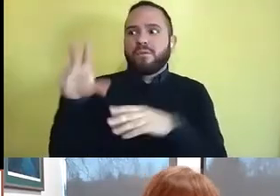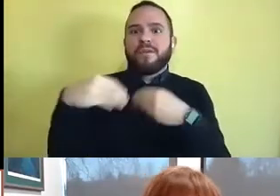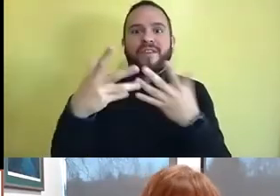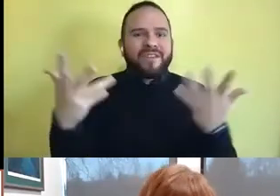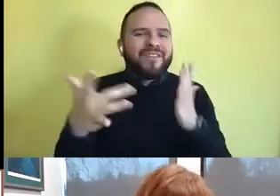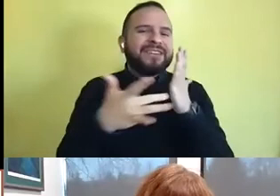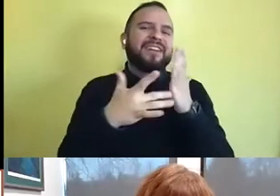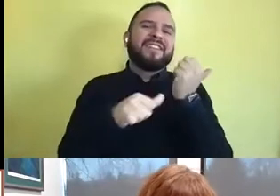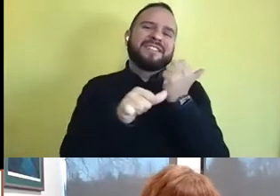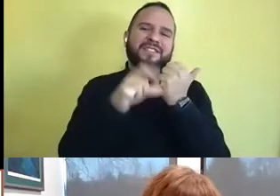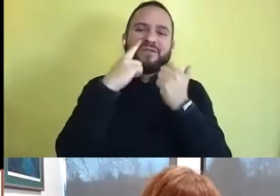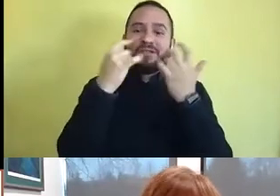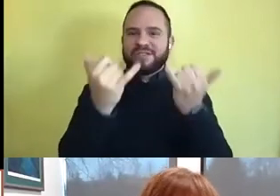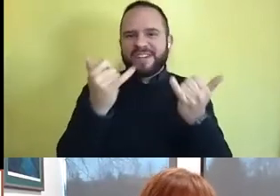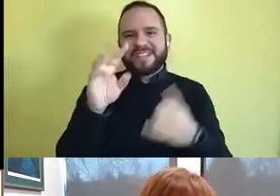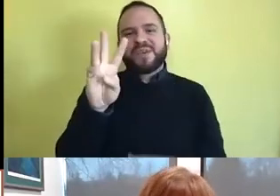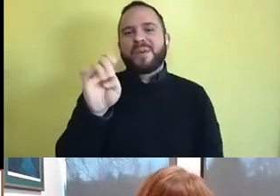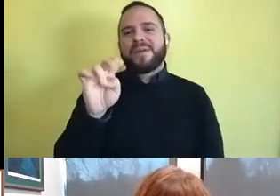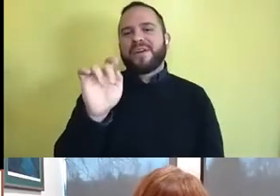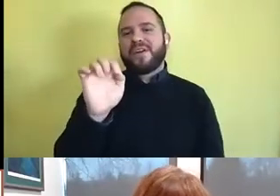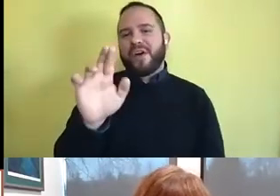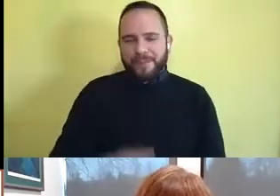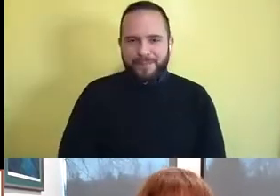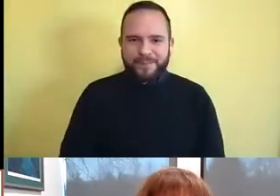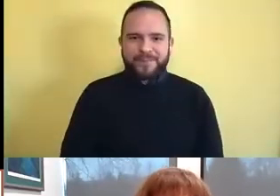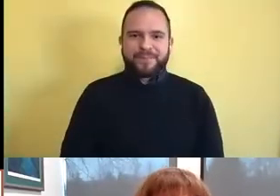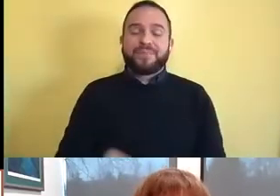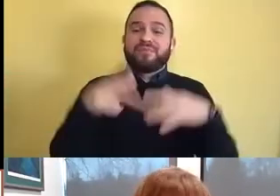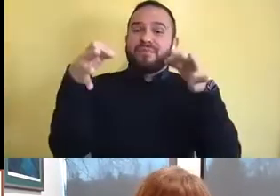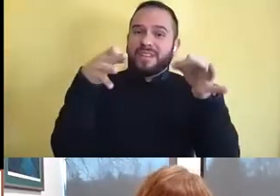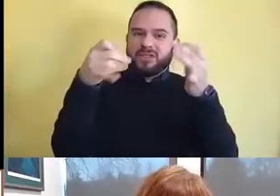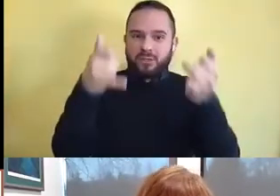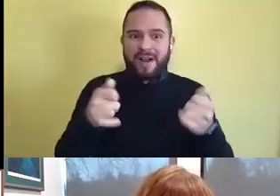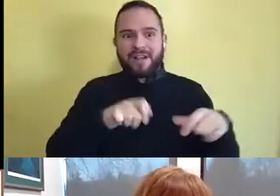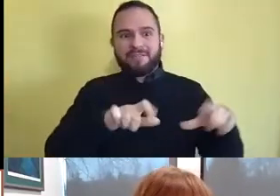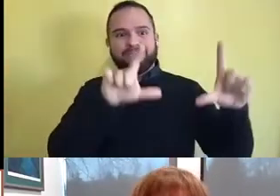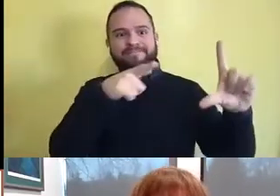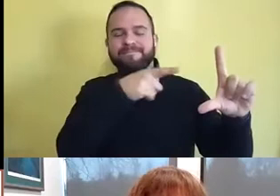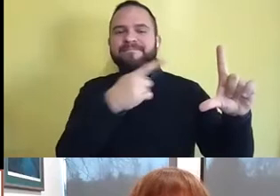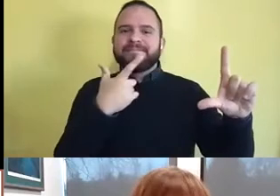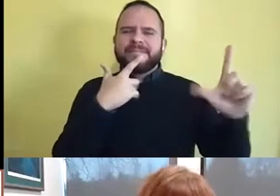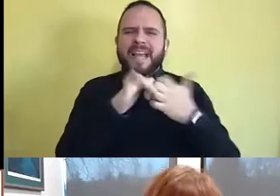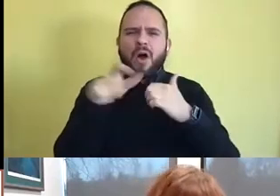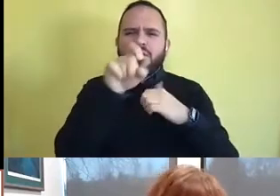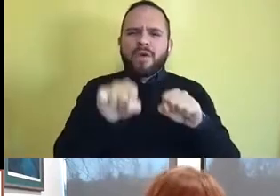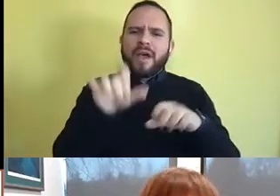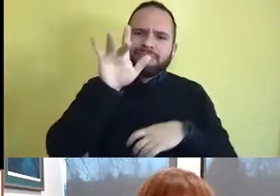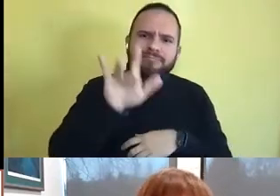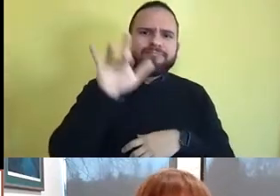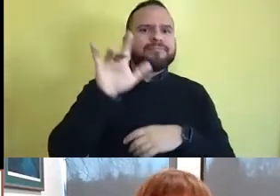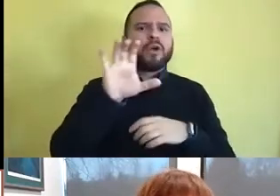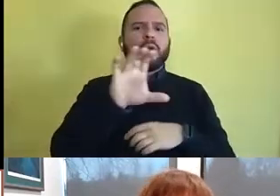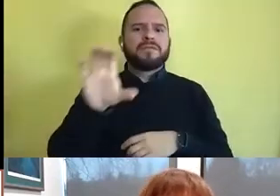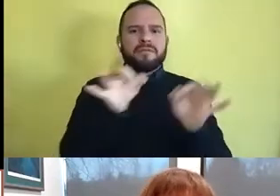assistance for today's webinar. There are instructions currently on the screen to activate closed captioning and any sound